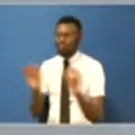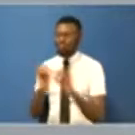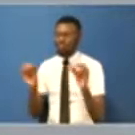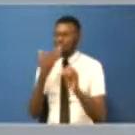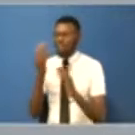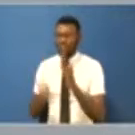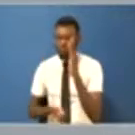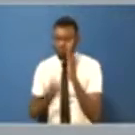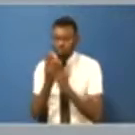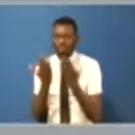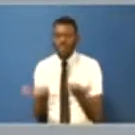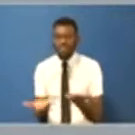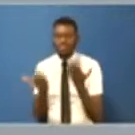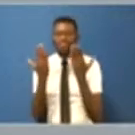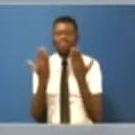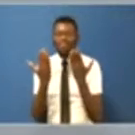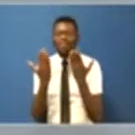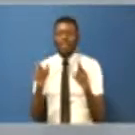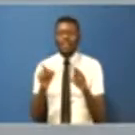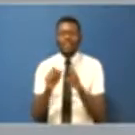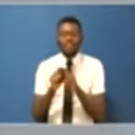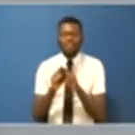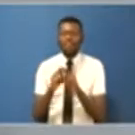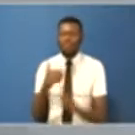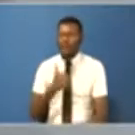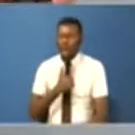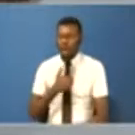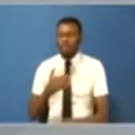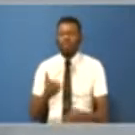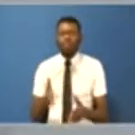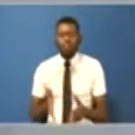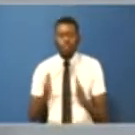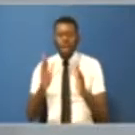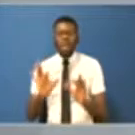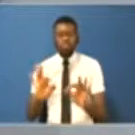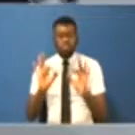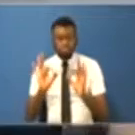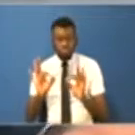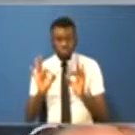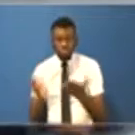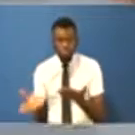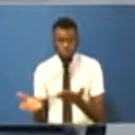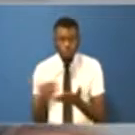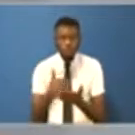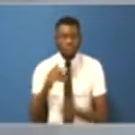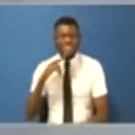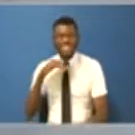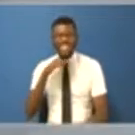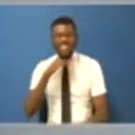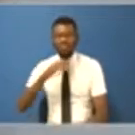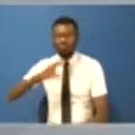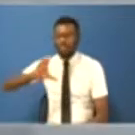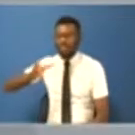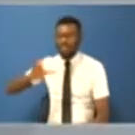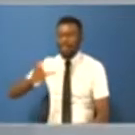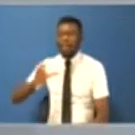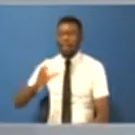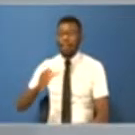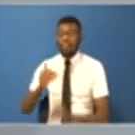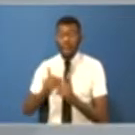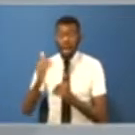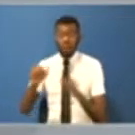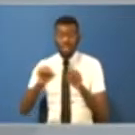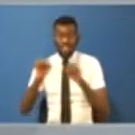system up so that we can have a systematic way of collecting garbage in the county once that